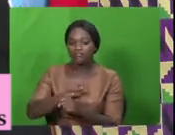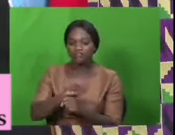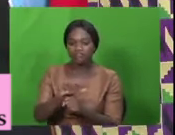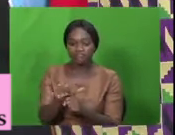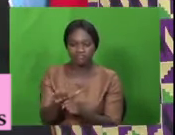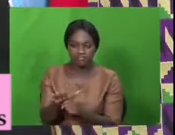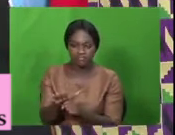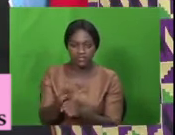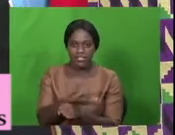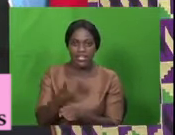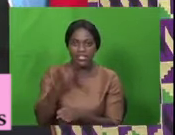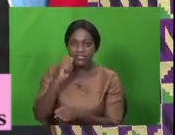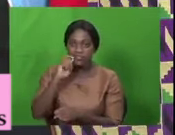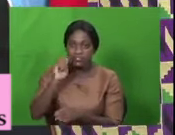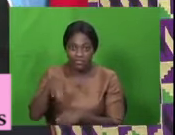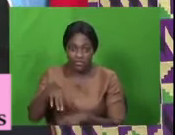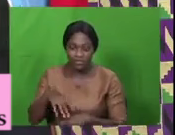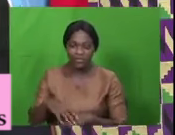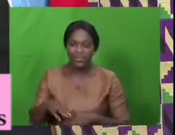Ukraine